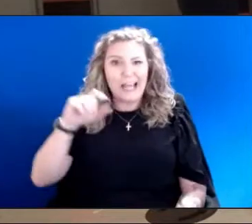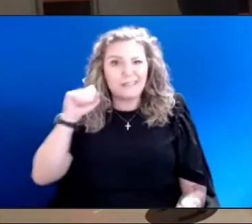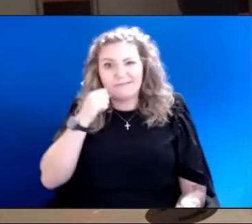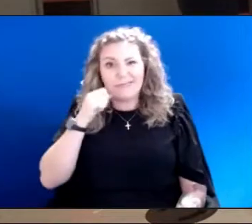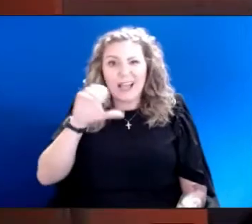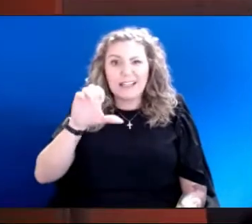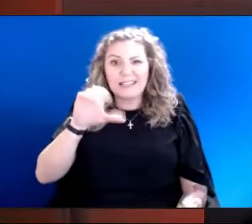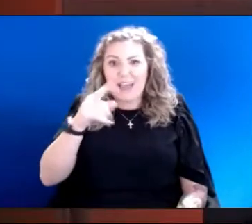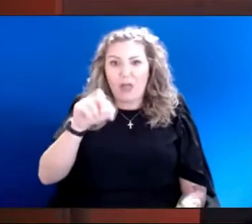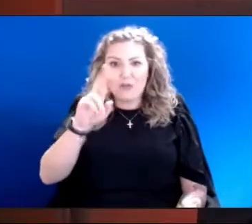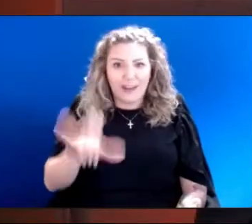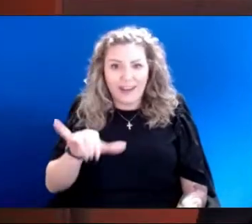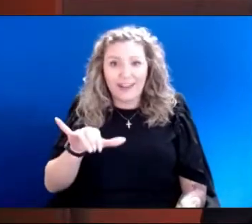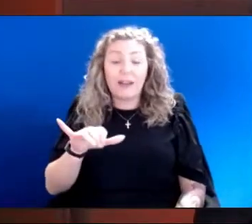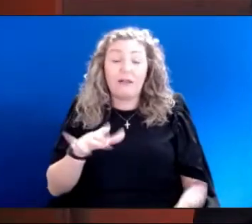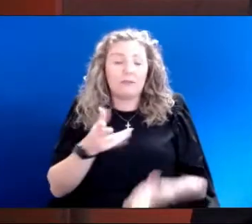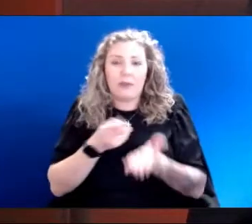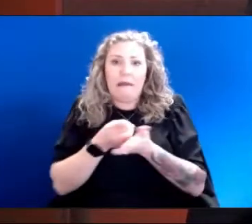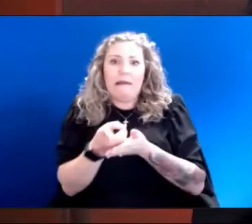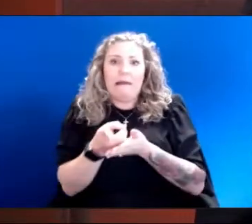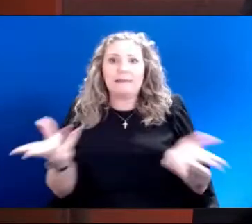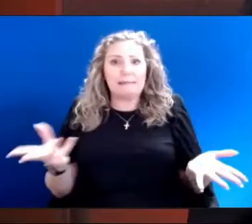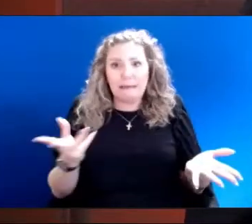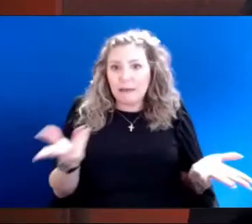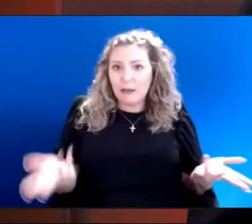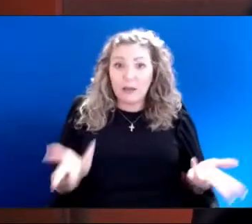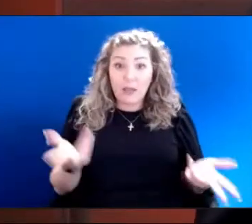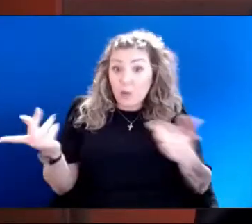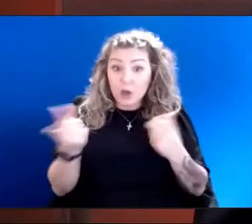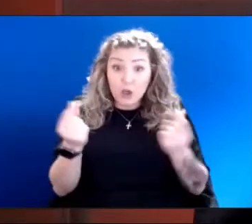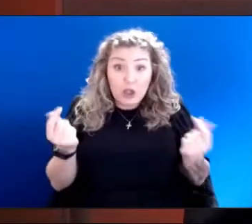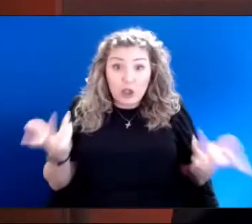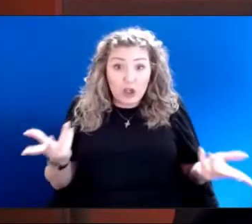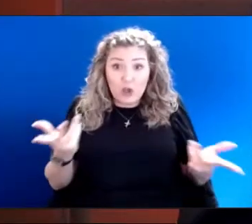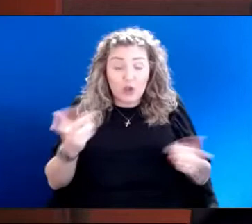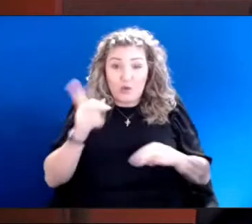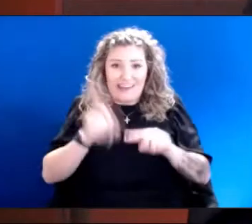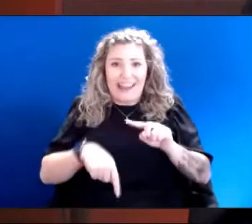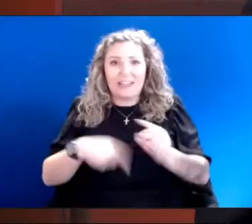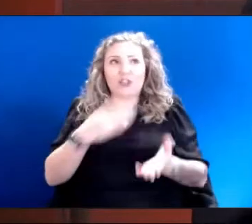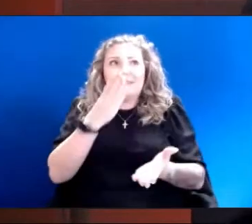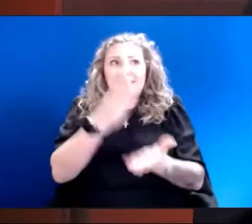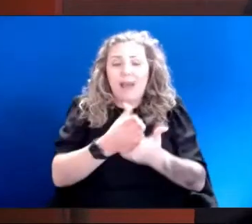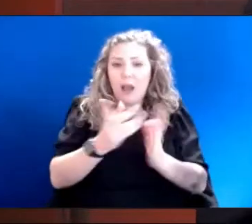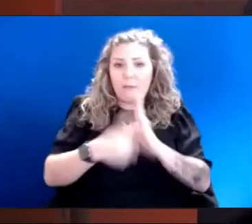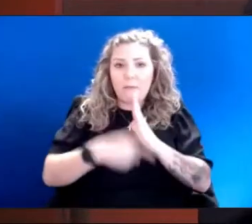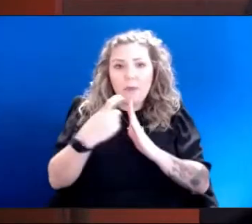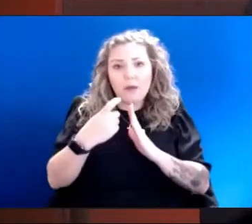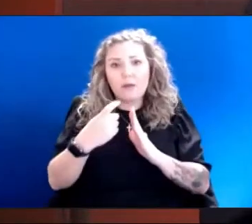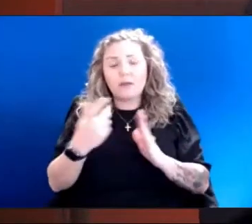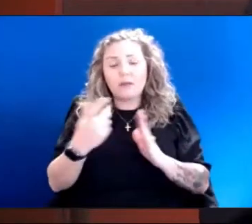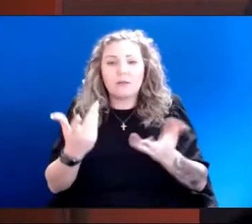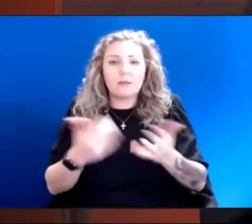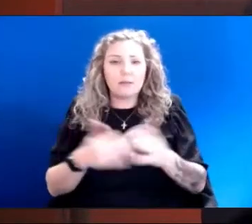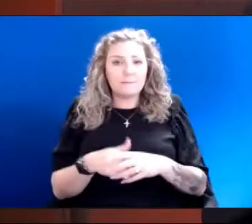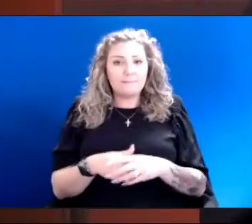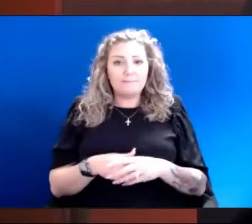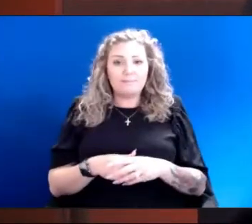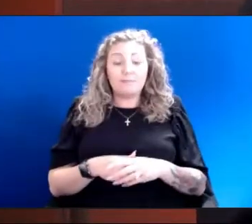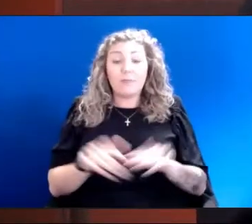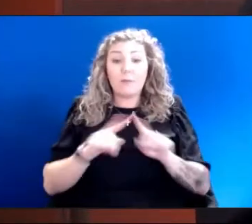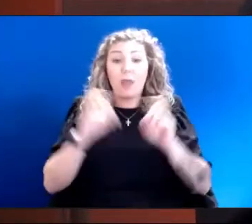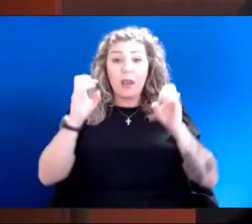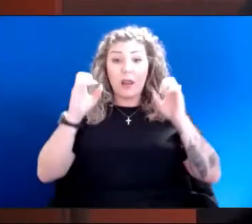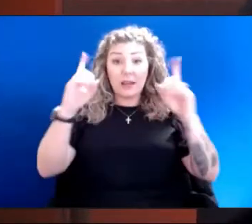mean, honestly, it's like, not. Like, what do you do? There isn't a switch. There's no way to turn this off. But I think that education and the